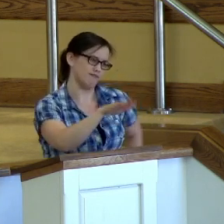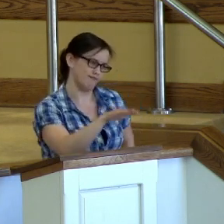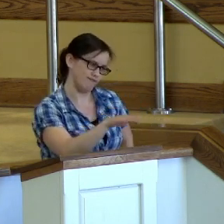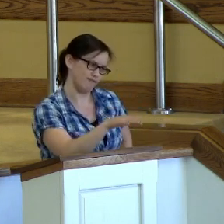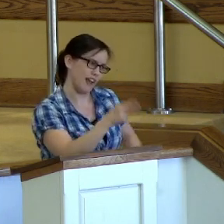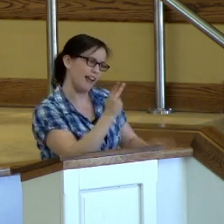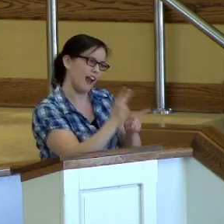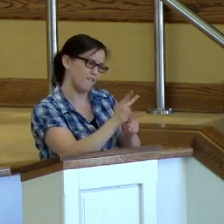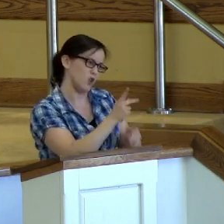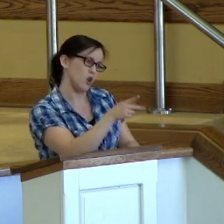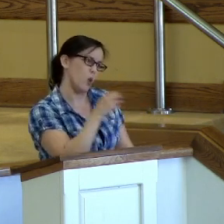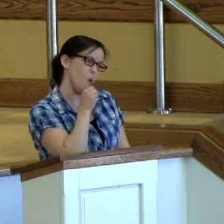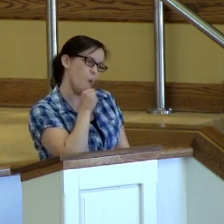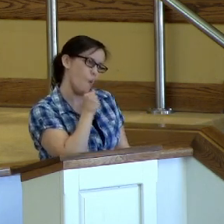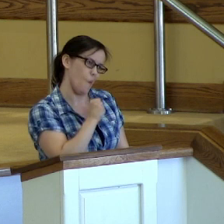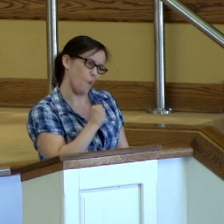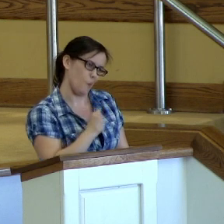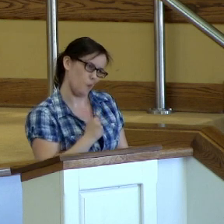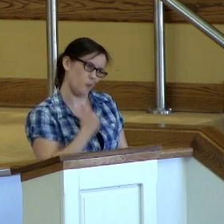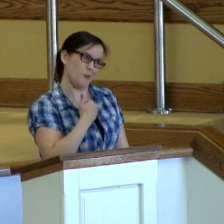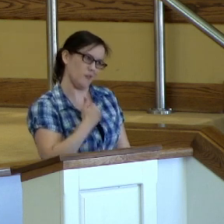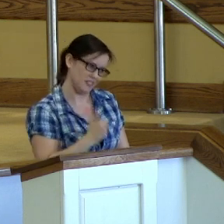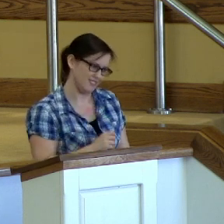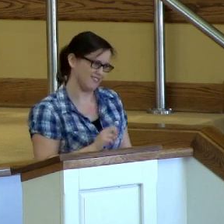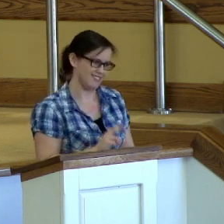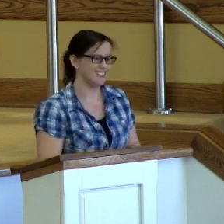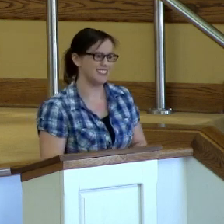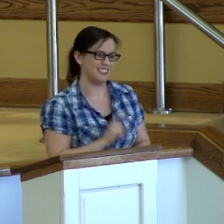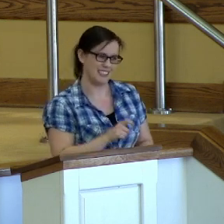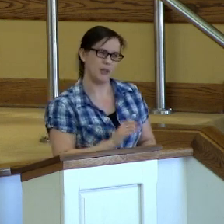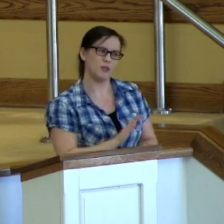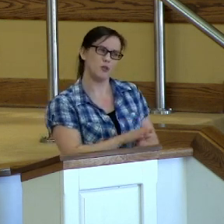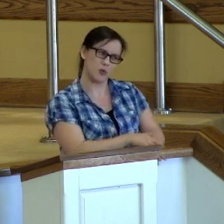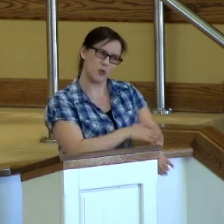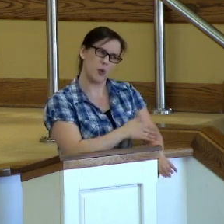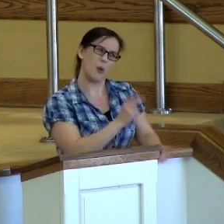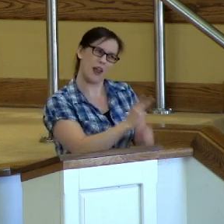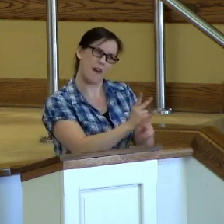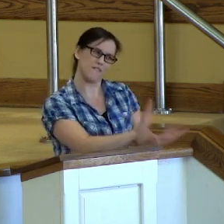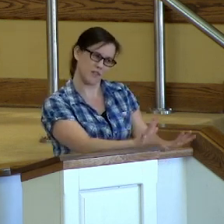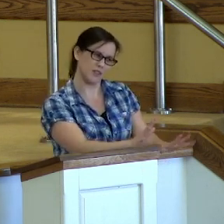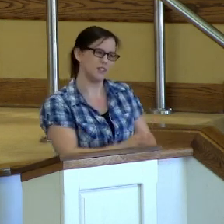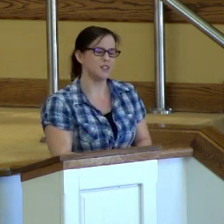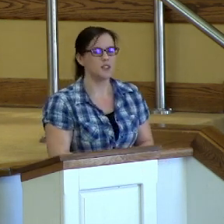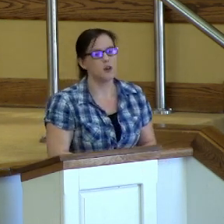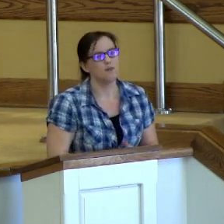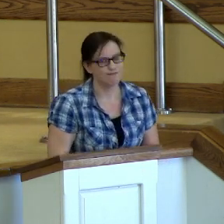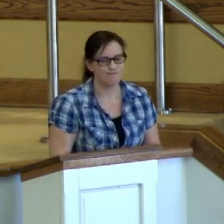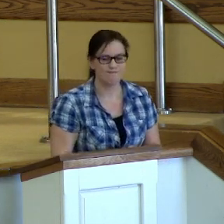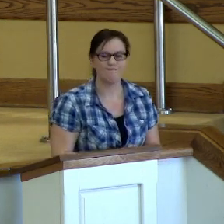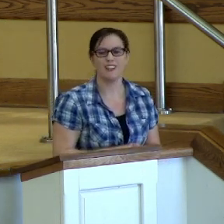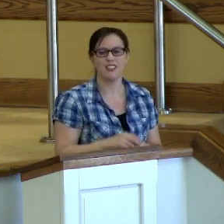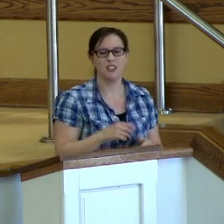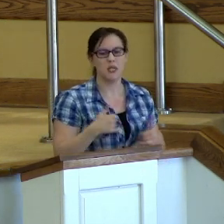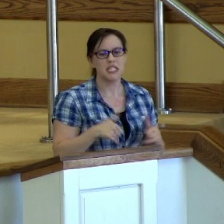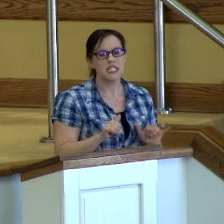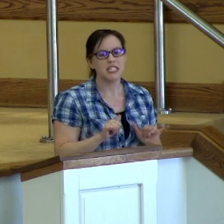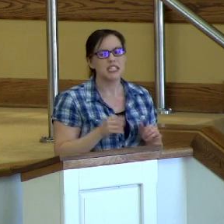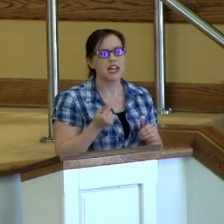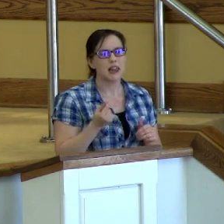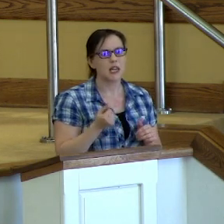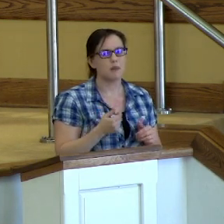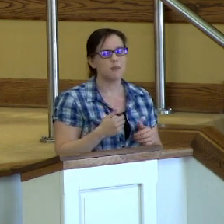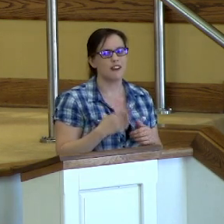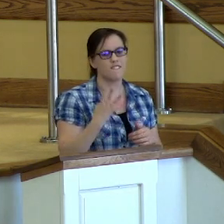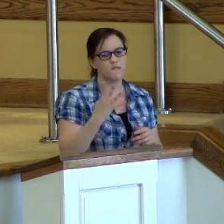said, no. And so, I got a Kawasaki Mule, I get to jump the terraces every now and then. So, but the four-wheeler, you